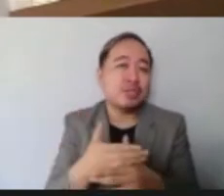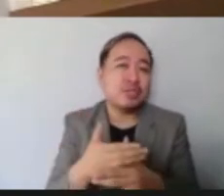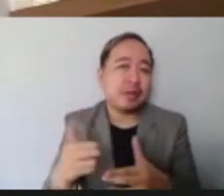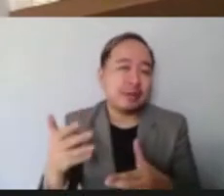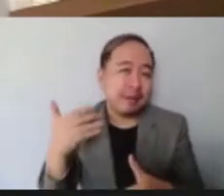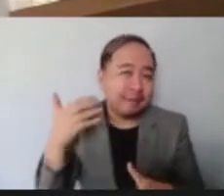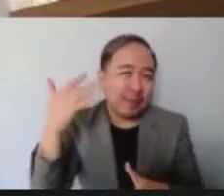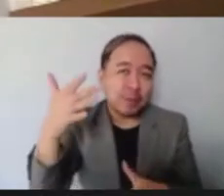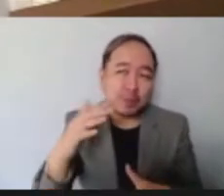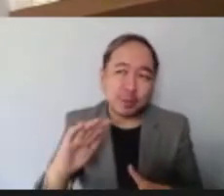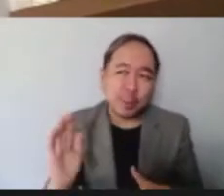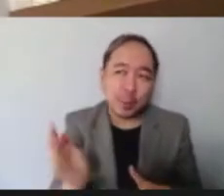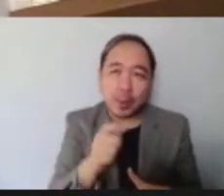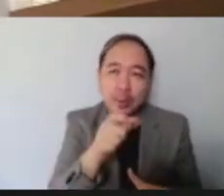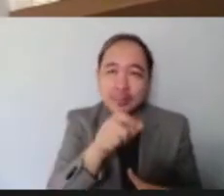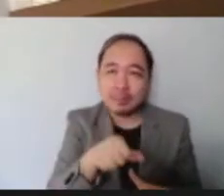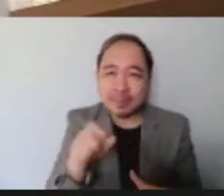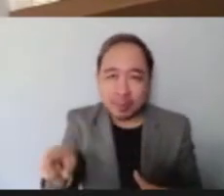foreign